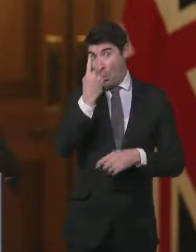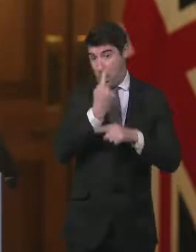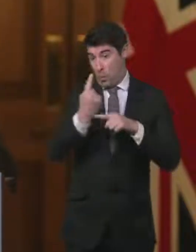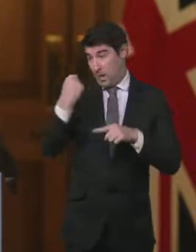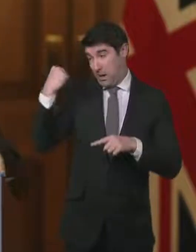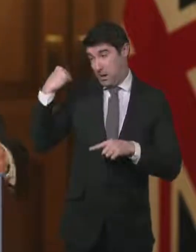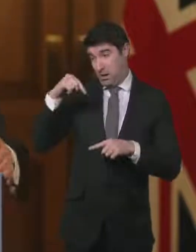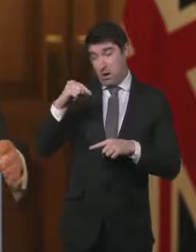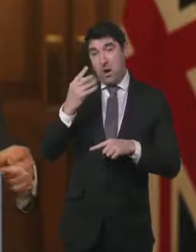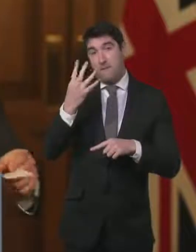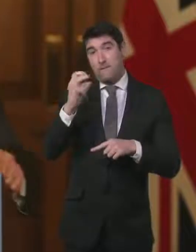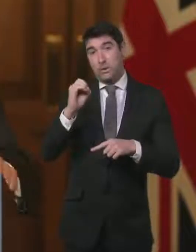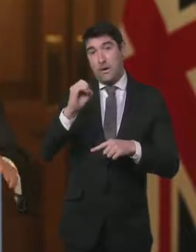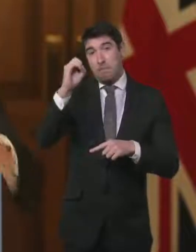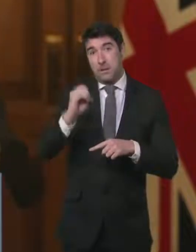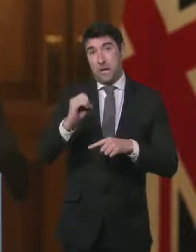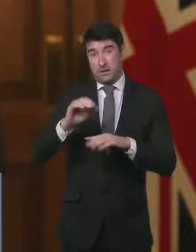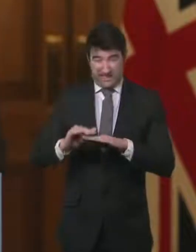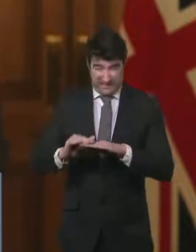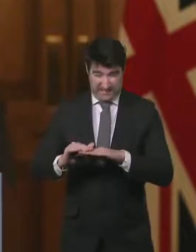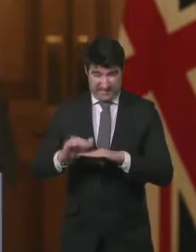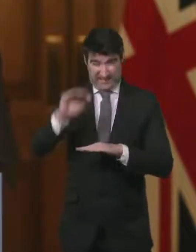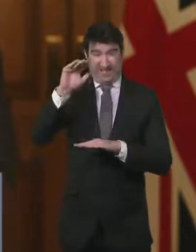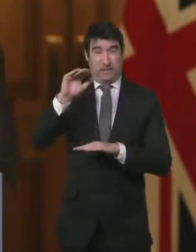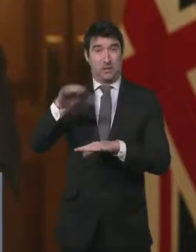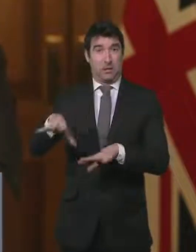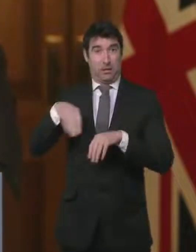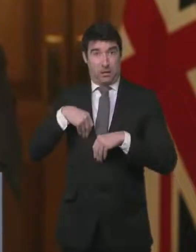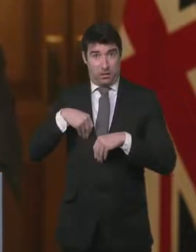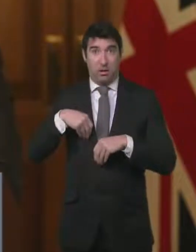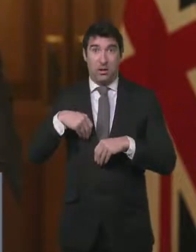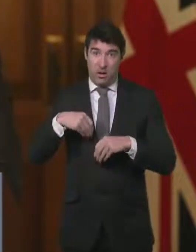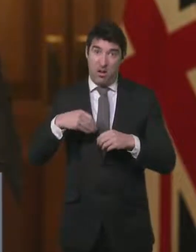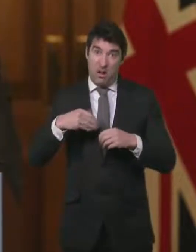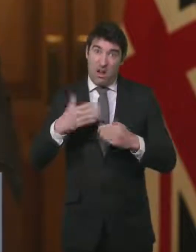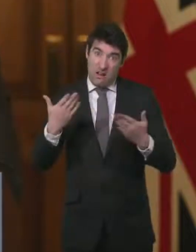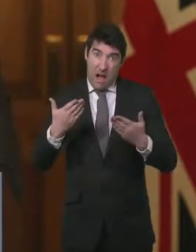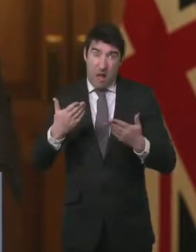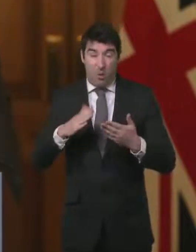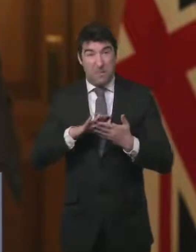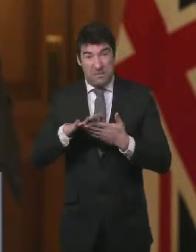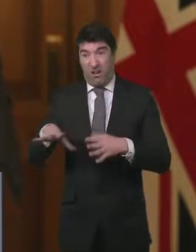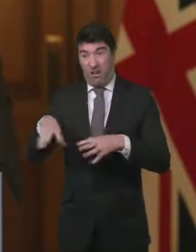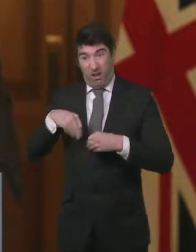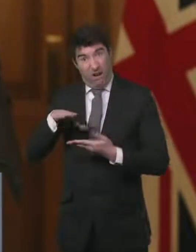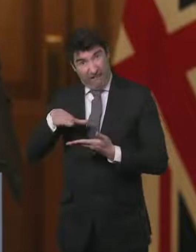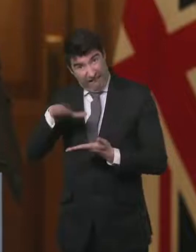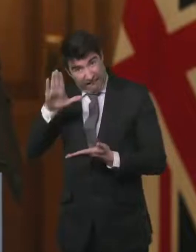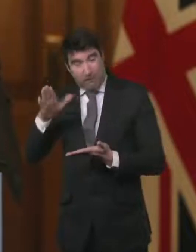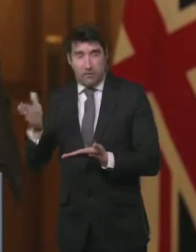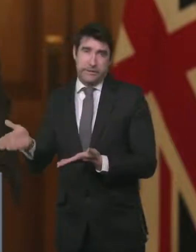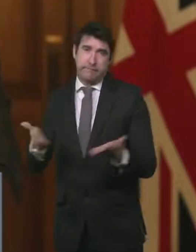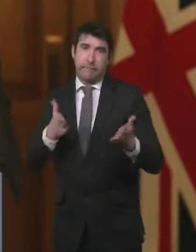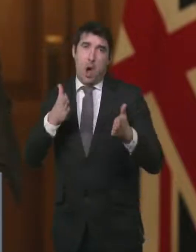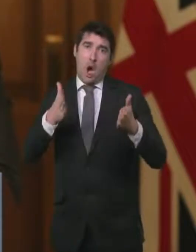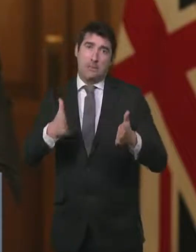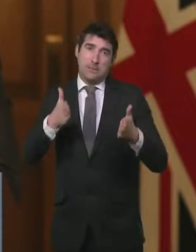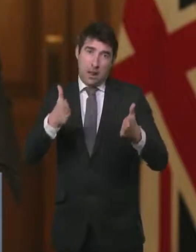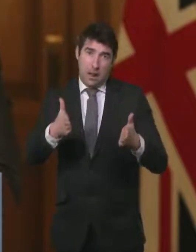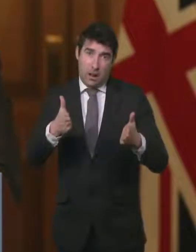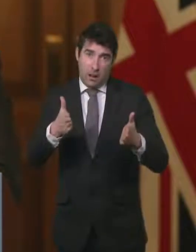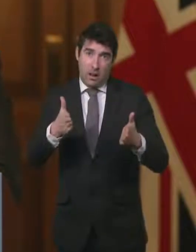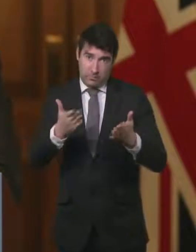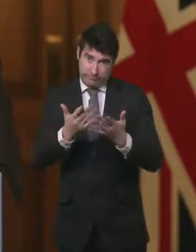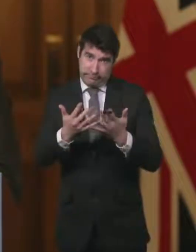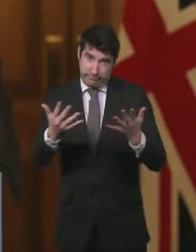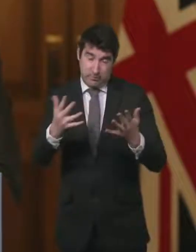hospital. He's more just than turned the up. peak He's late. of the first wave. And yesterday, sadly, we recorded almost 1,000 deaths